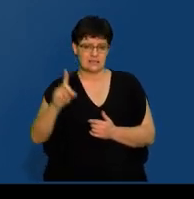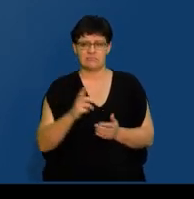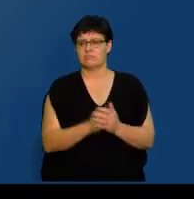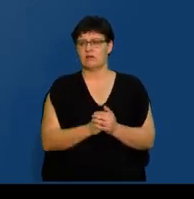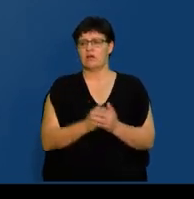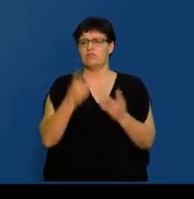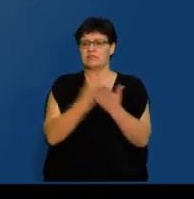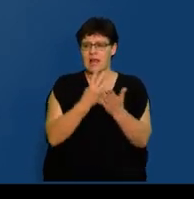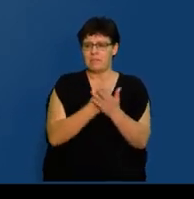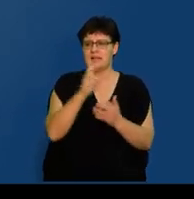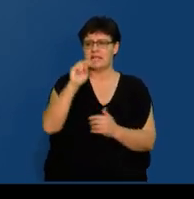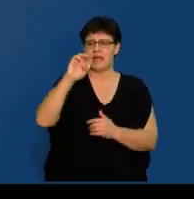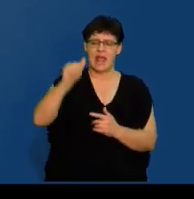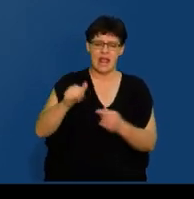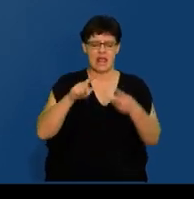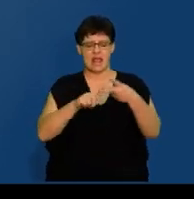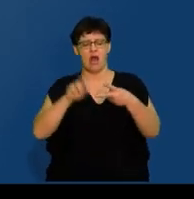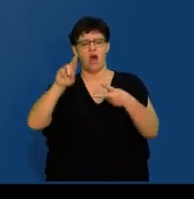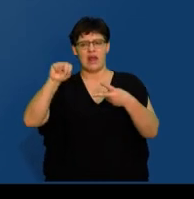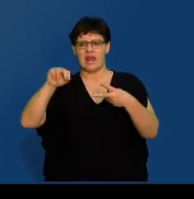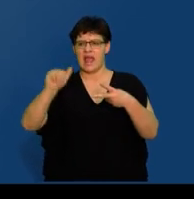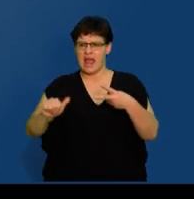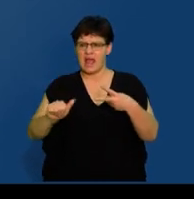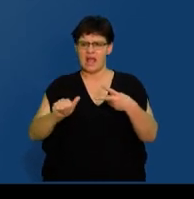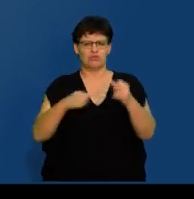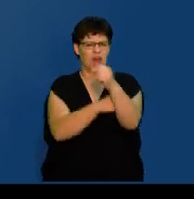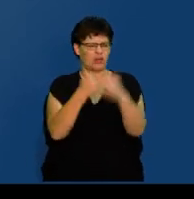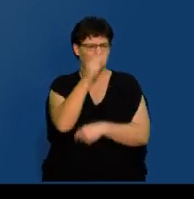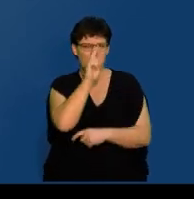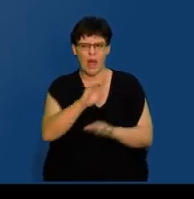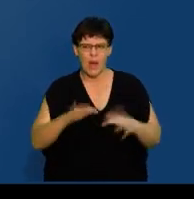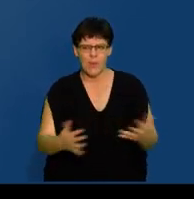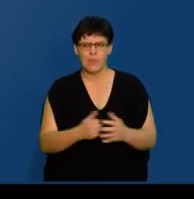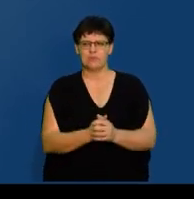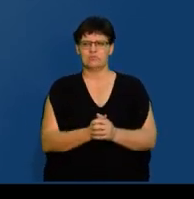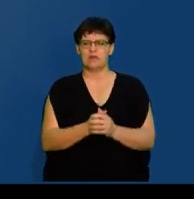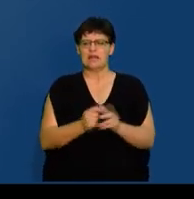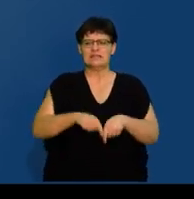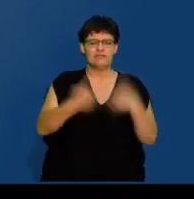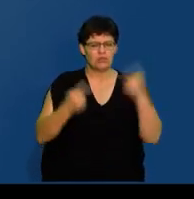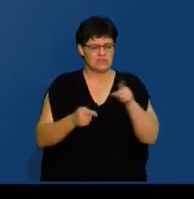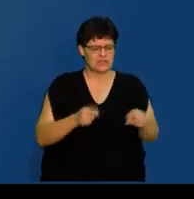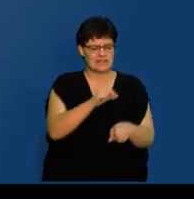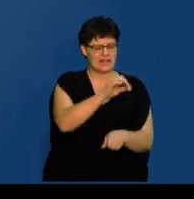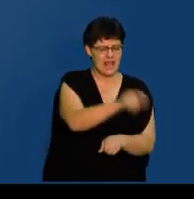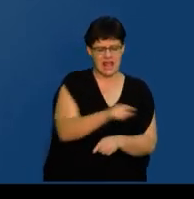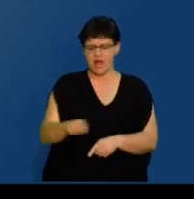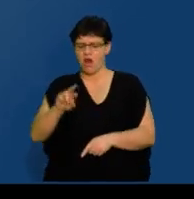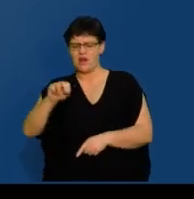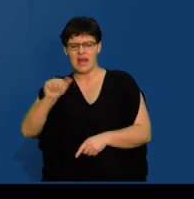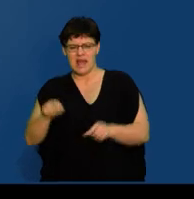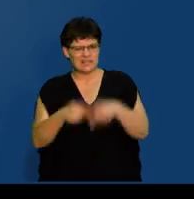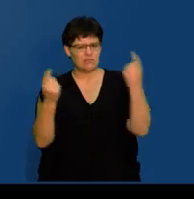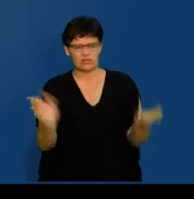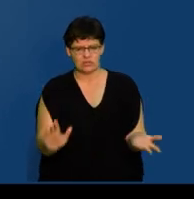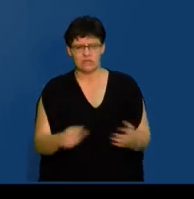know and tabulate the differences between the molecules DNA and RNA. we've got to look at a very important process of replication